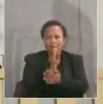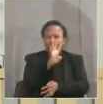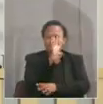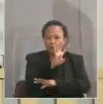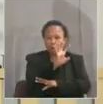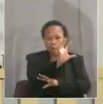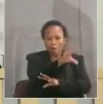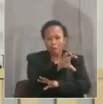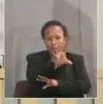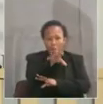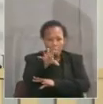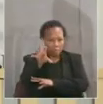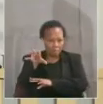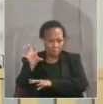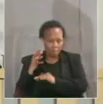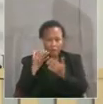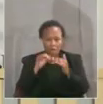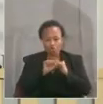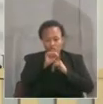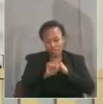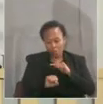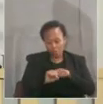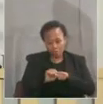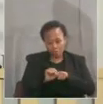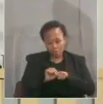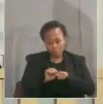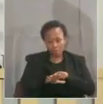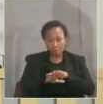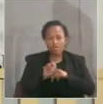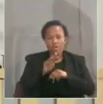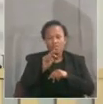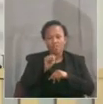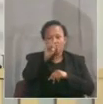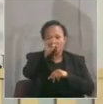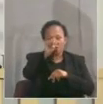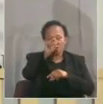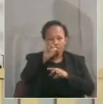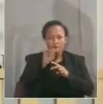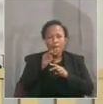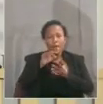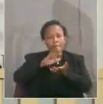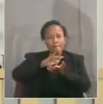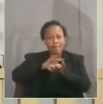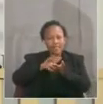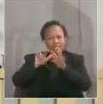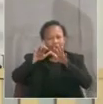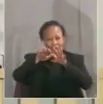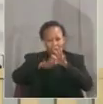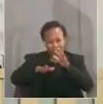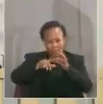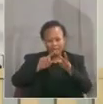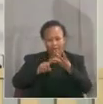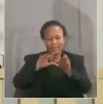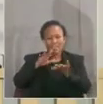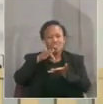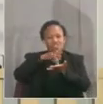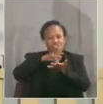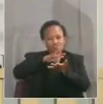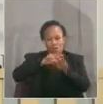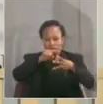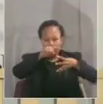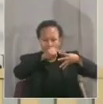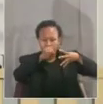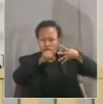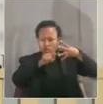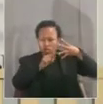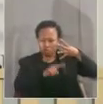the south coast of the province, the north coast, the Midlands, and the central part. And then we